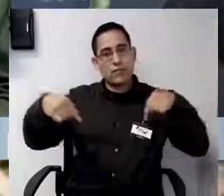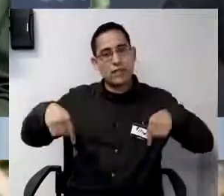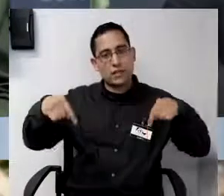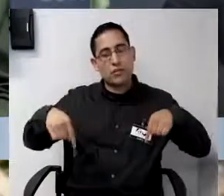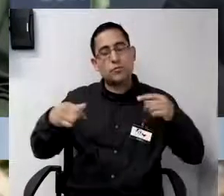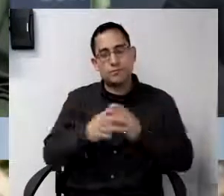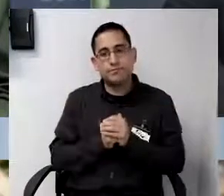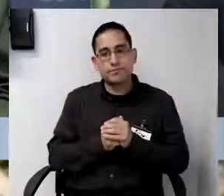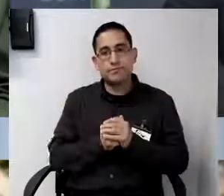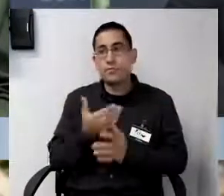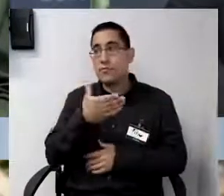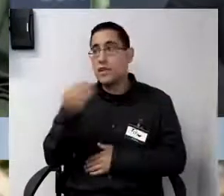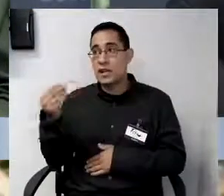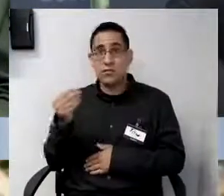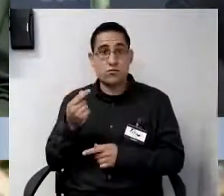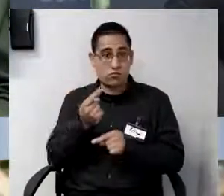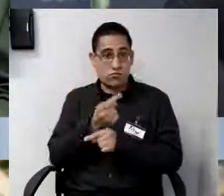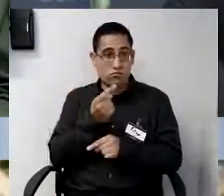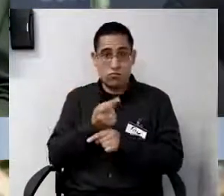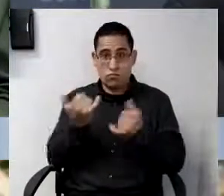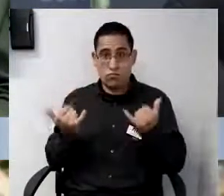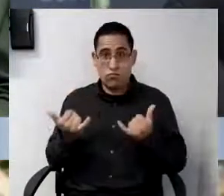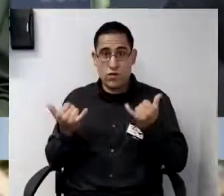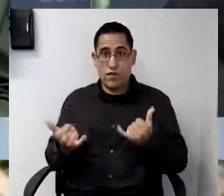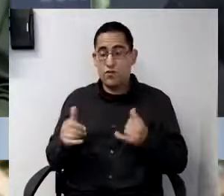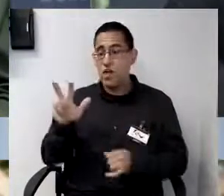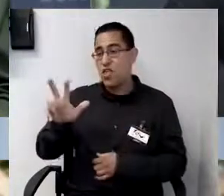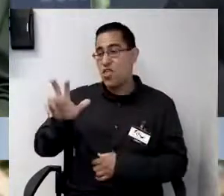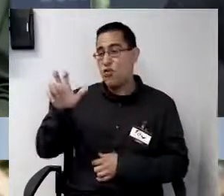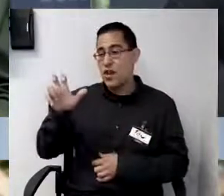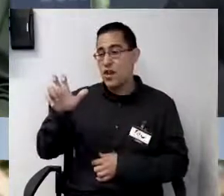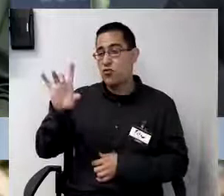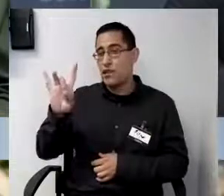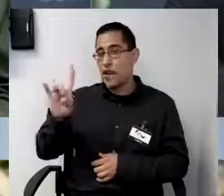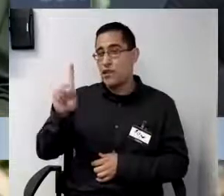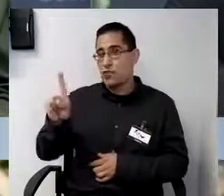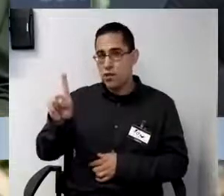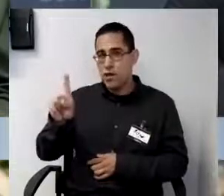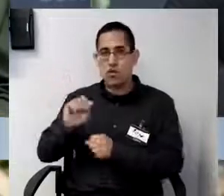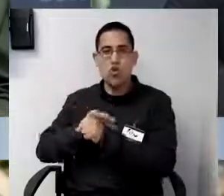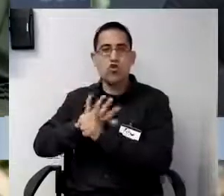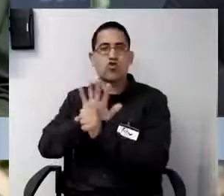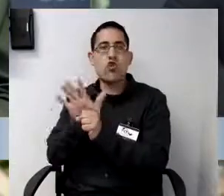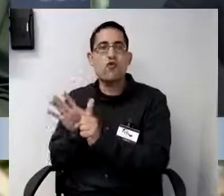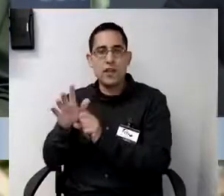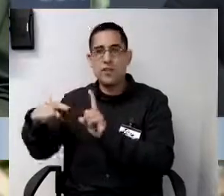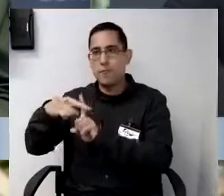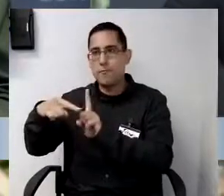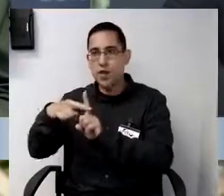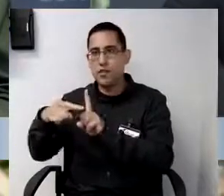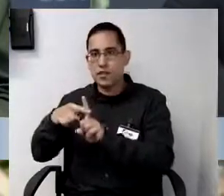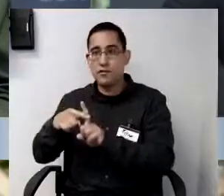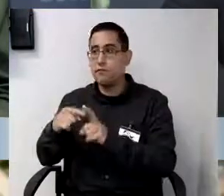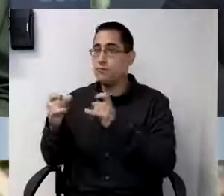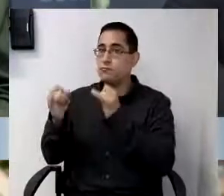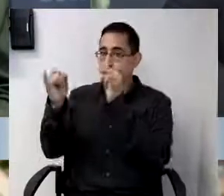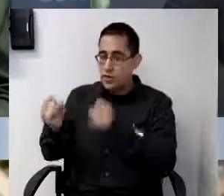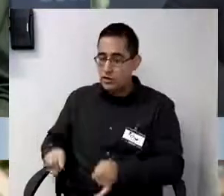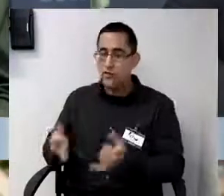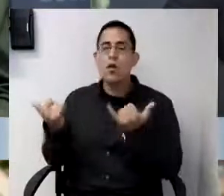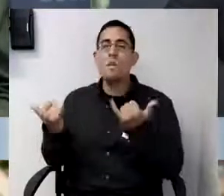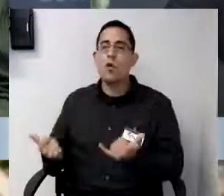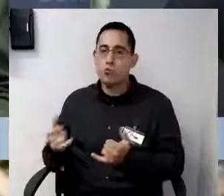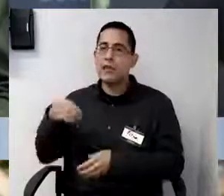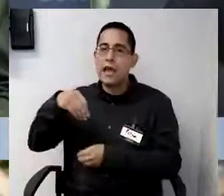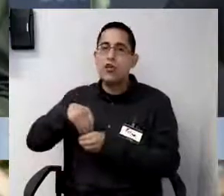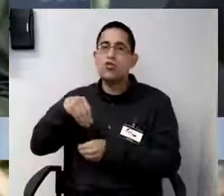are 381 COVID positive individuals that are under quarantine.